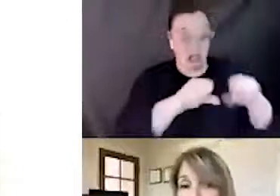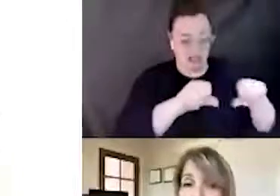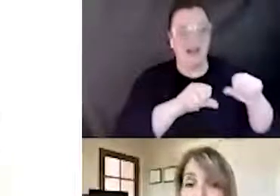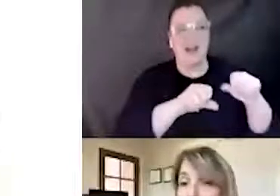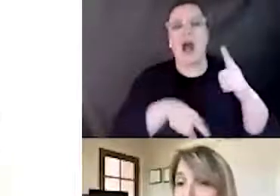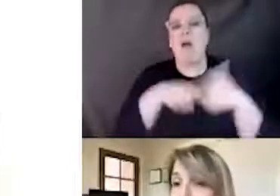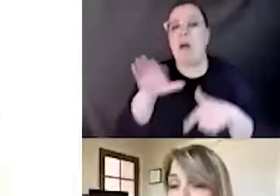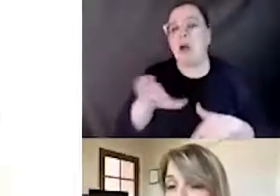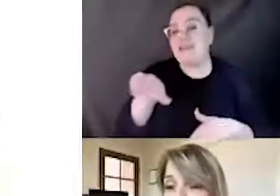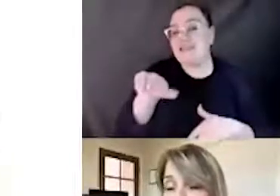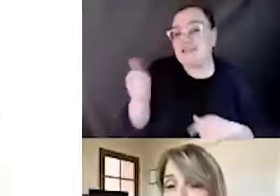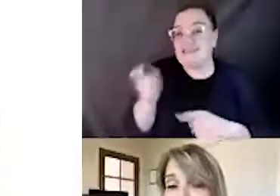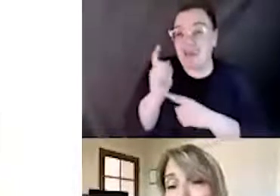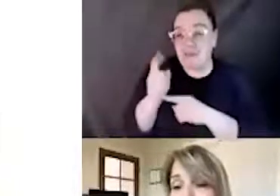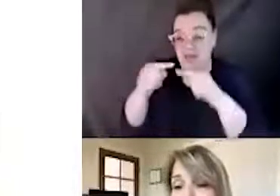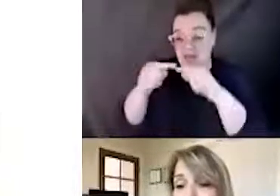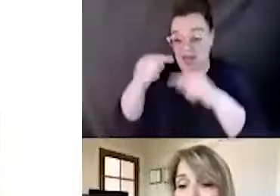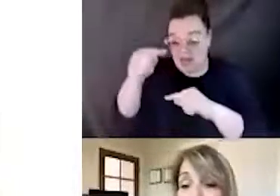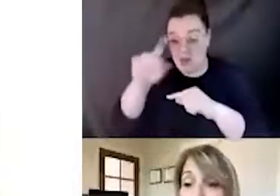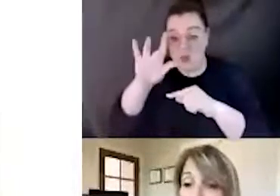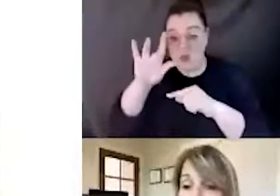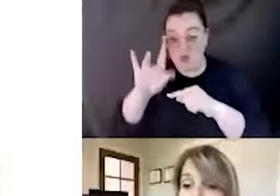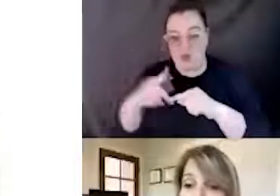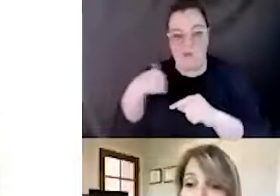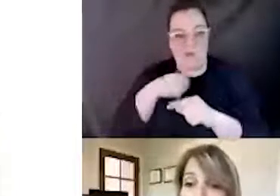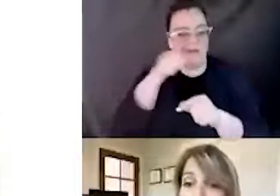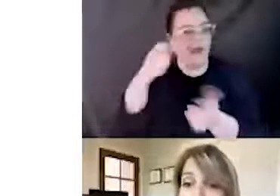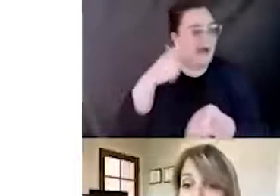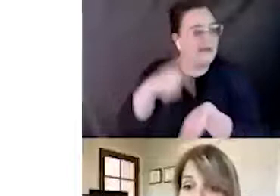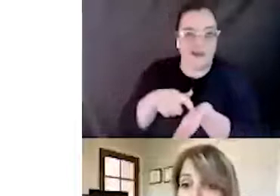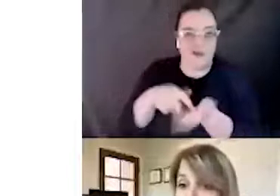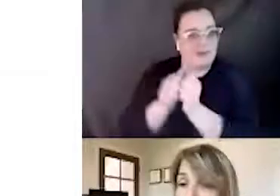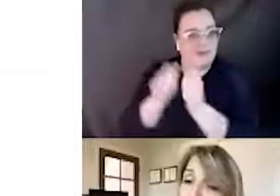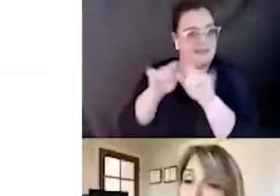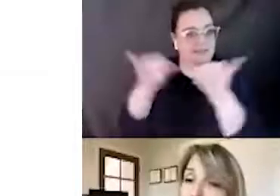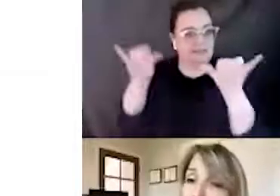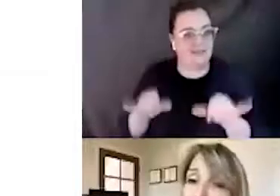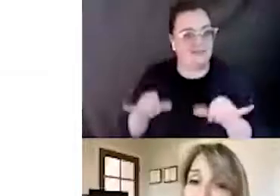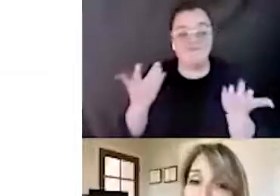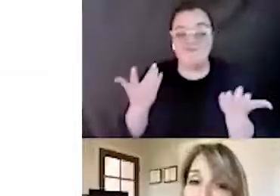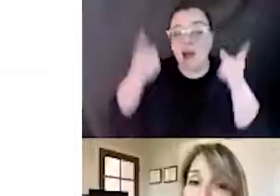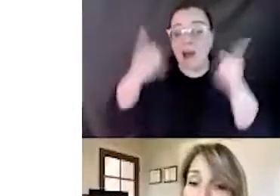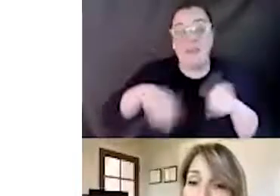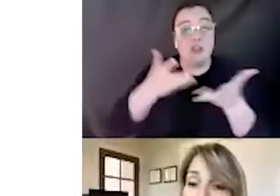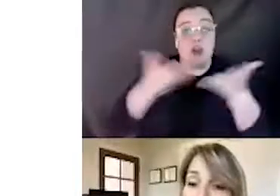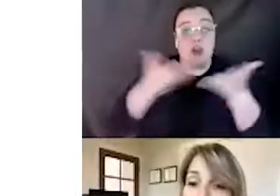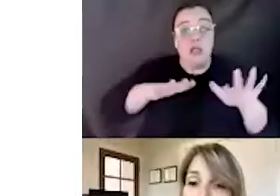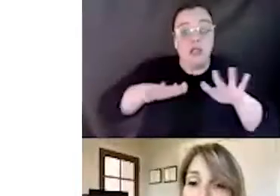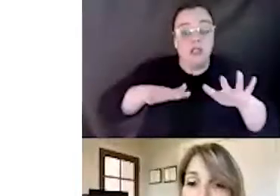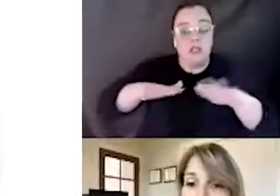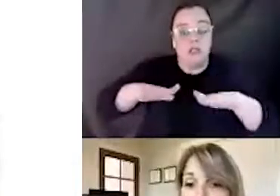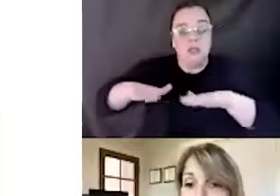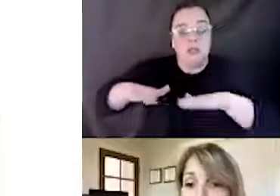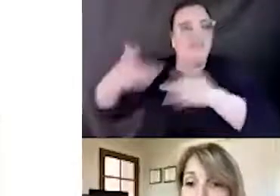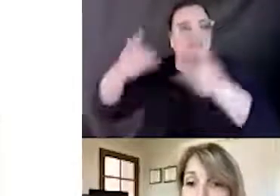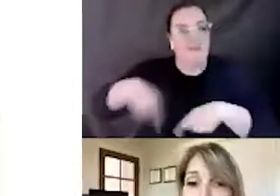the magnitude 4.5 or so range. And again, that's because if we go back, there's just so much noise happening, it's really difficult for our system to